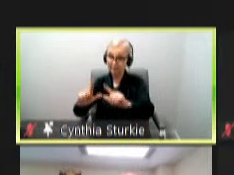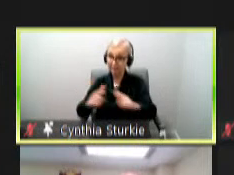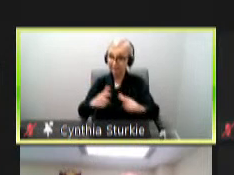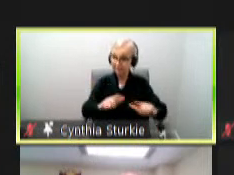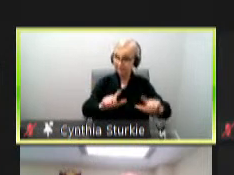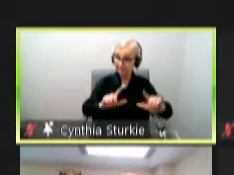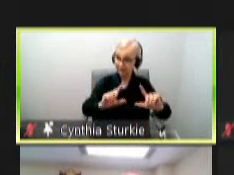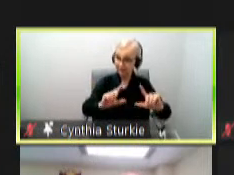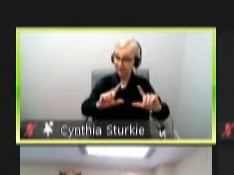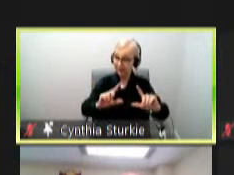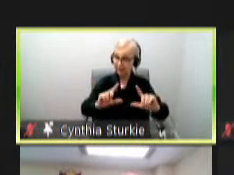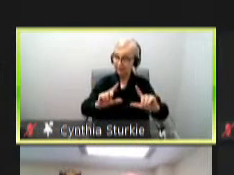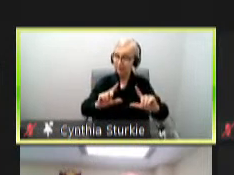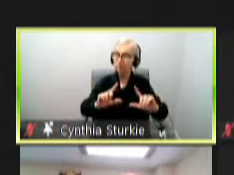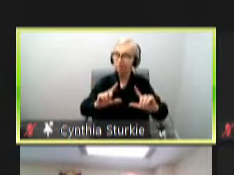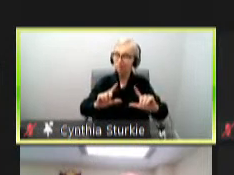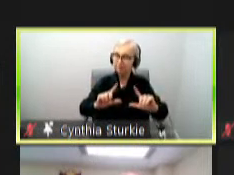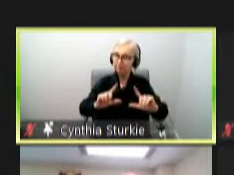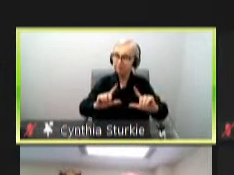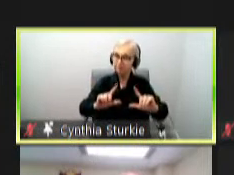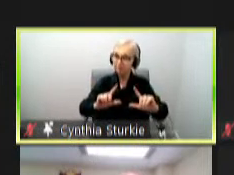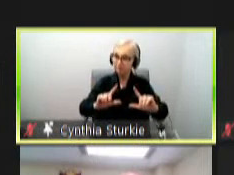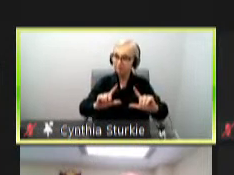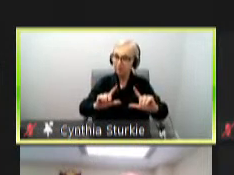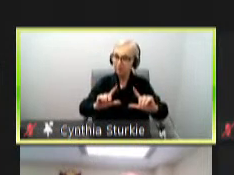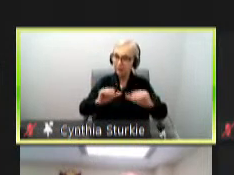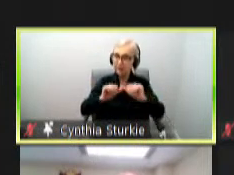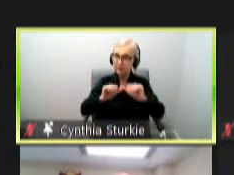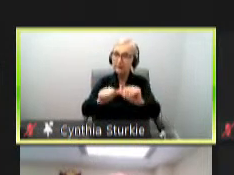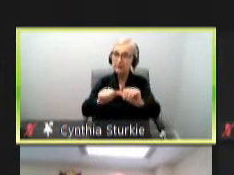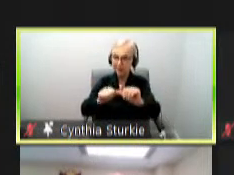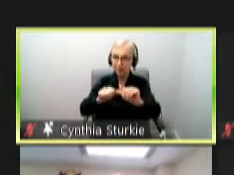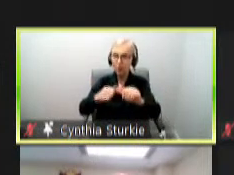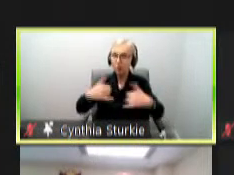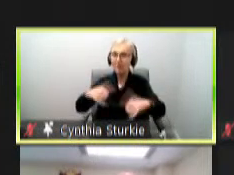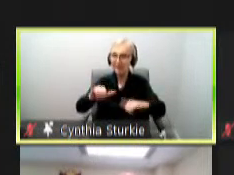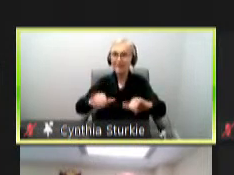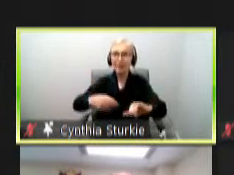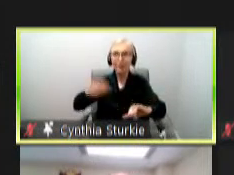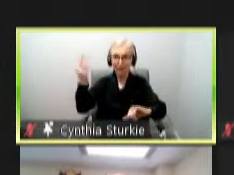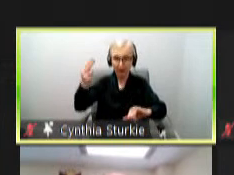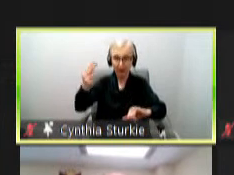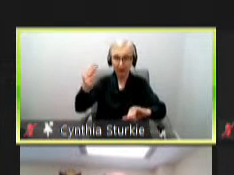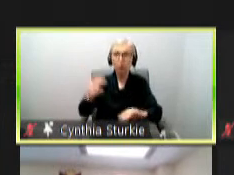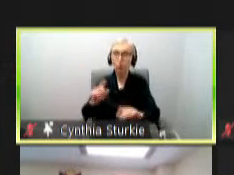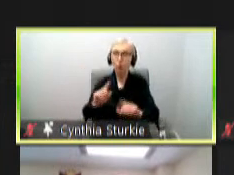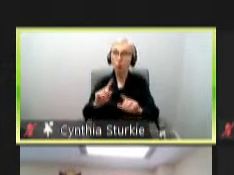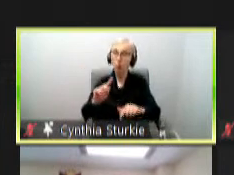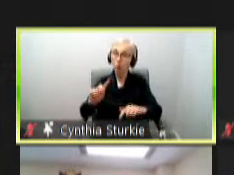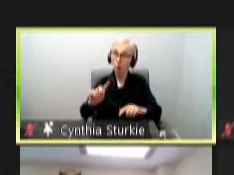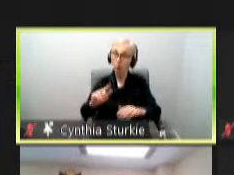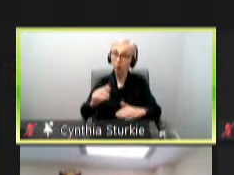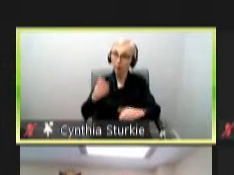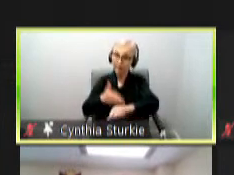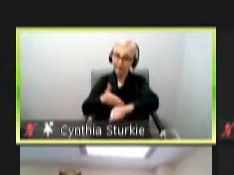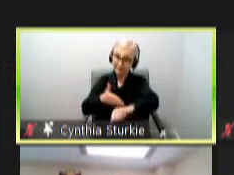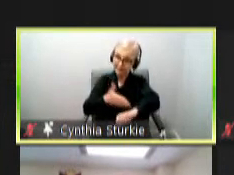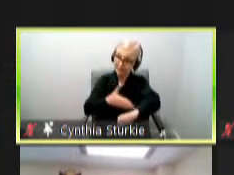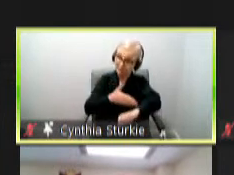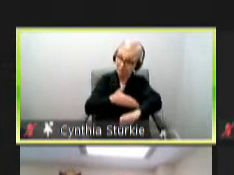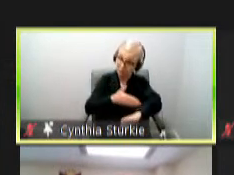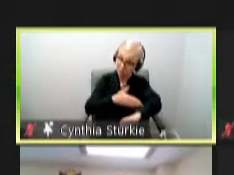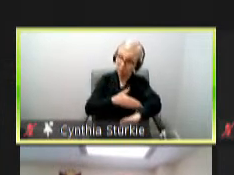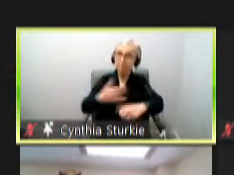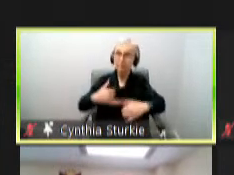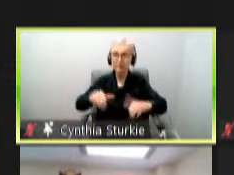the percent positivity values we're seeing here continue to be quite high. So while things are moving in the right direction, still a lot of